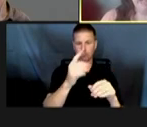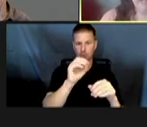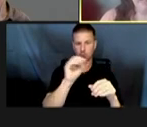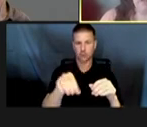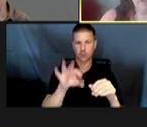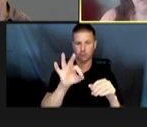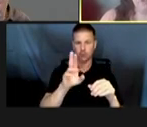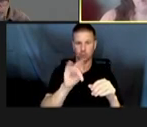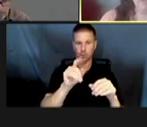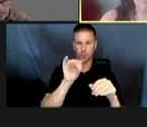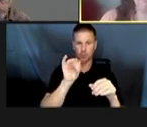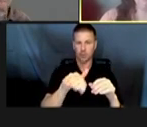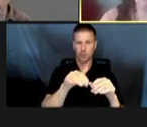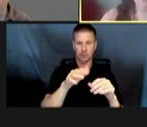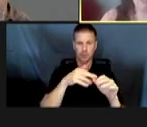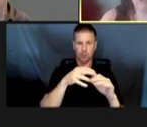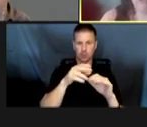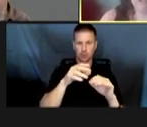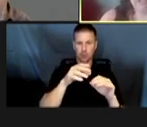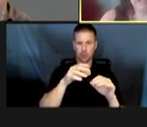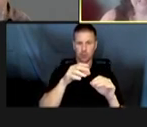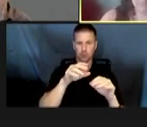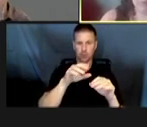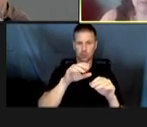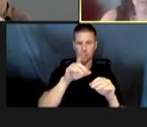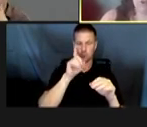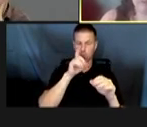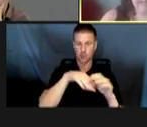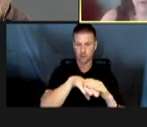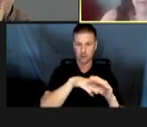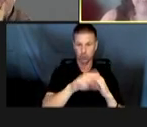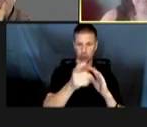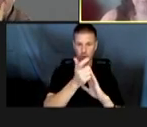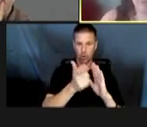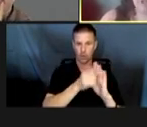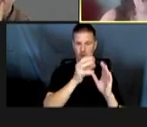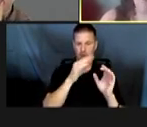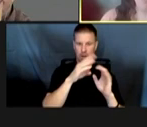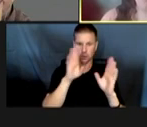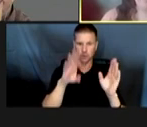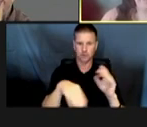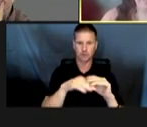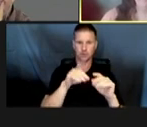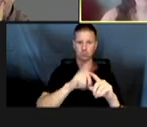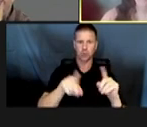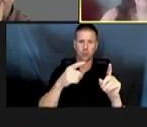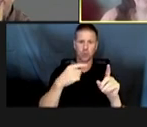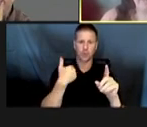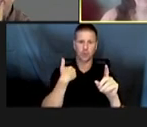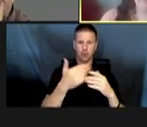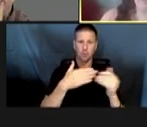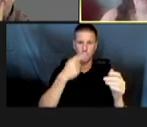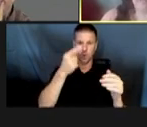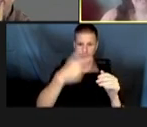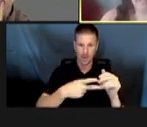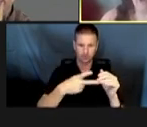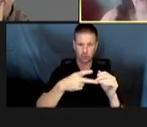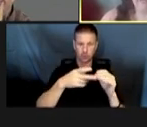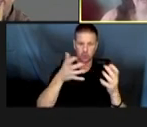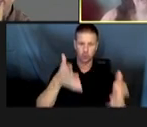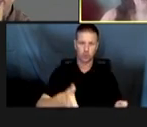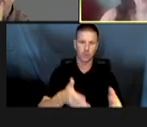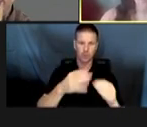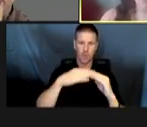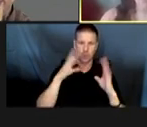units that are even jurisdictional to accessibility laws in housing, but we have almost half of the remaining